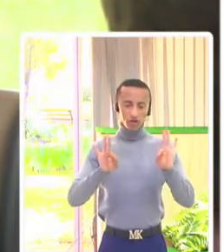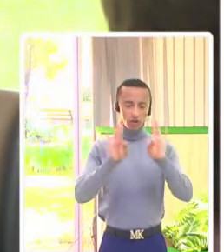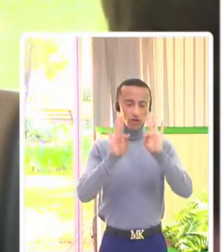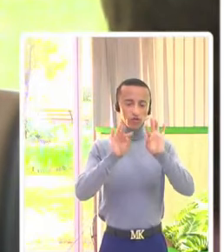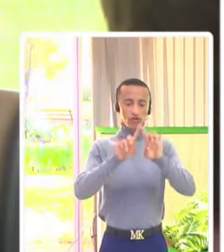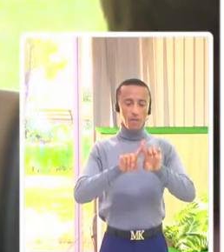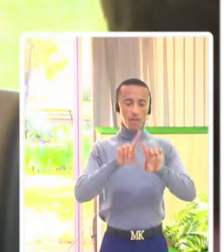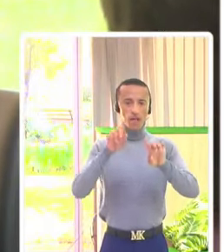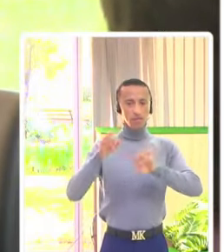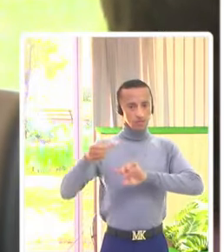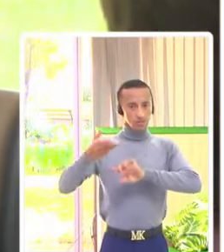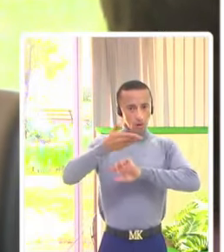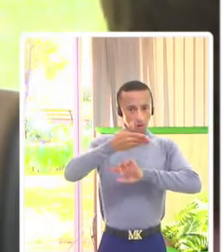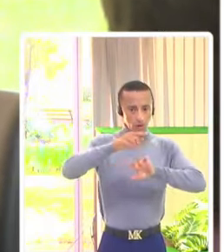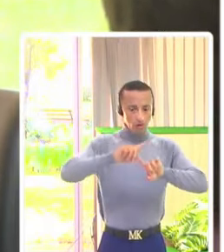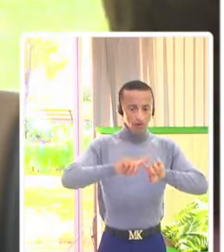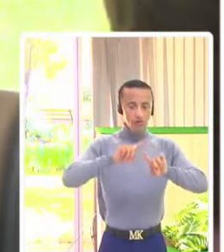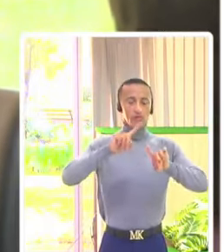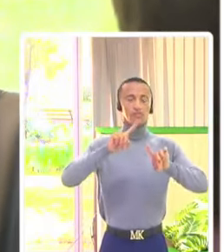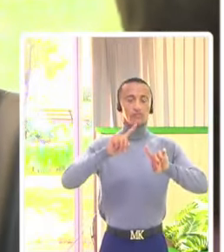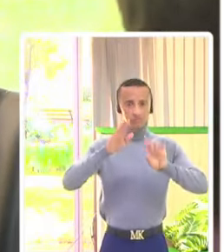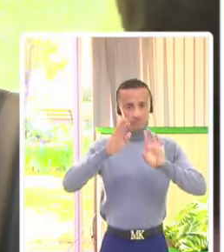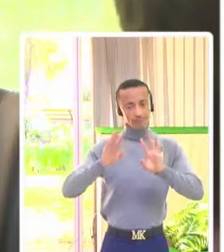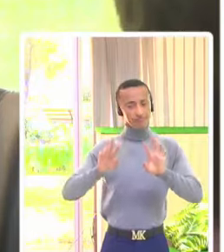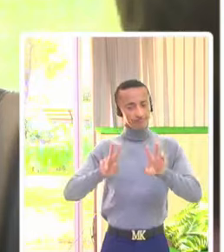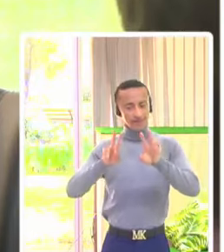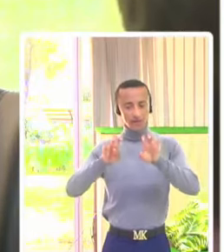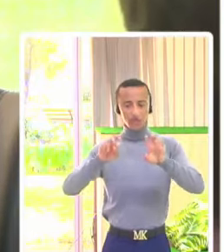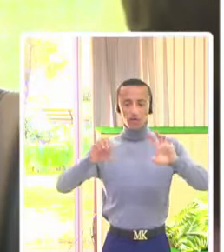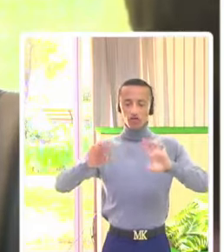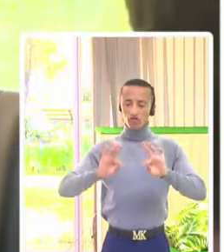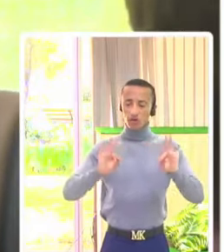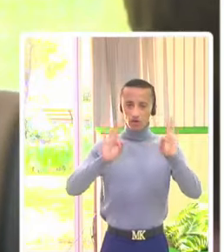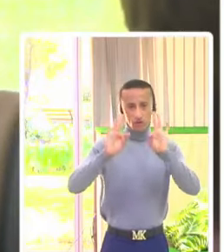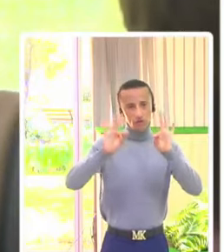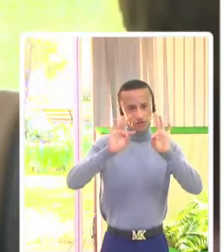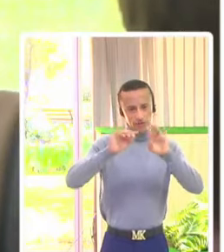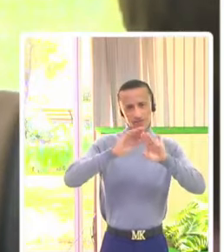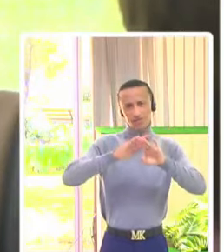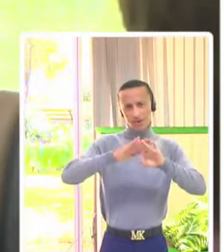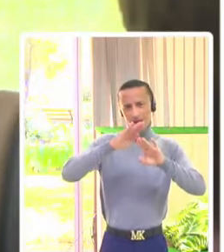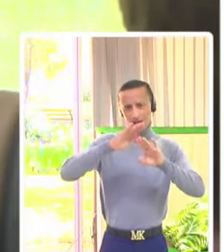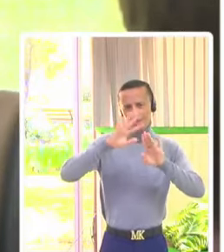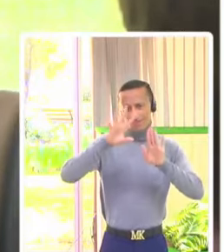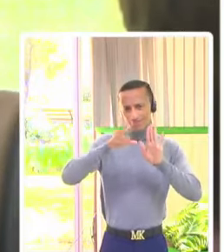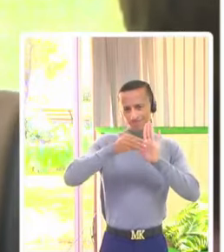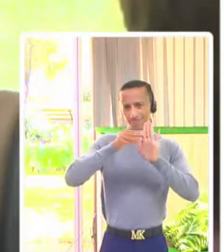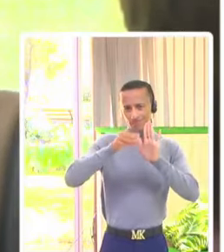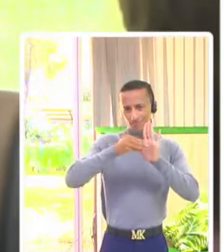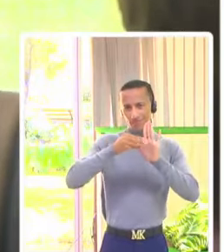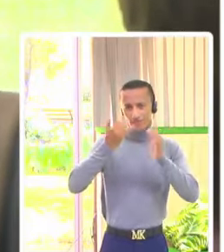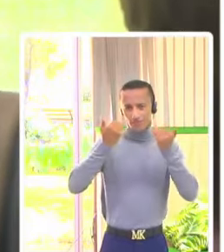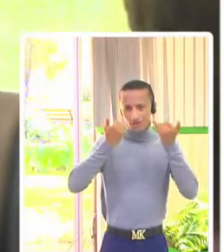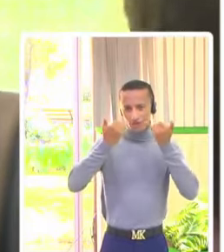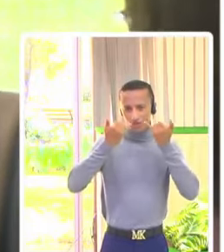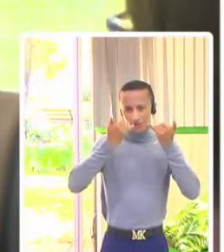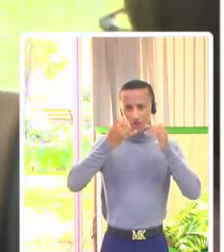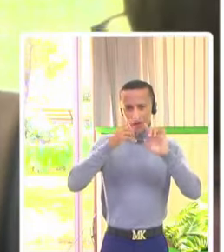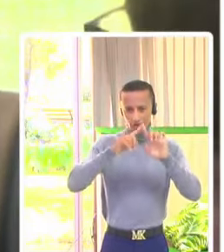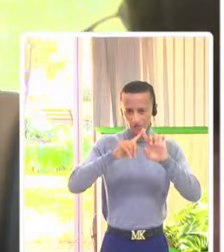speaking, and in some ways more exciting for the topic at hand. But there are many hundreds of these